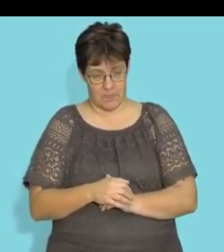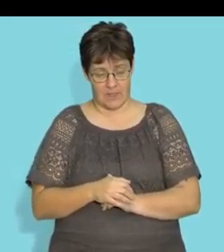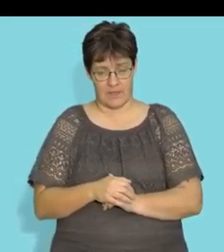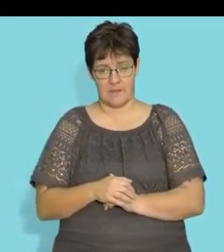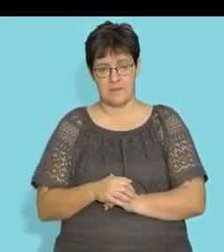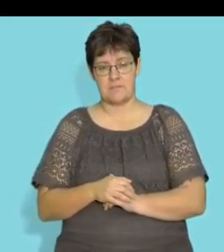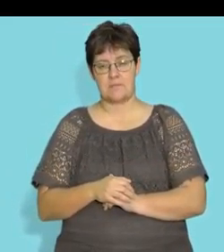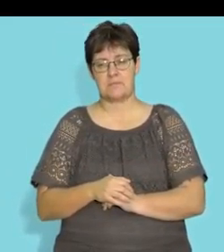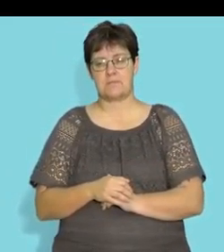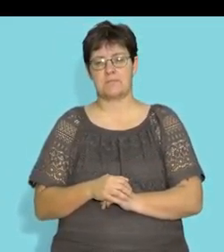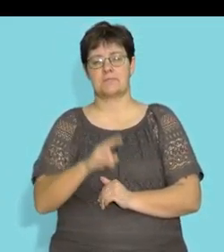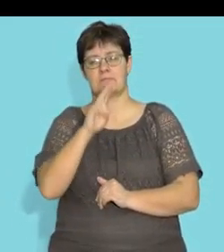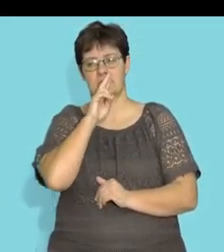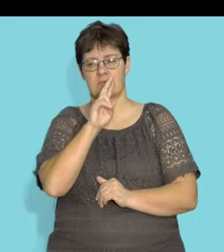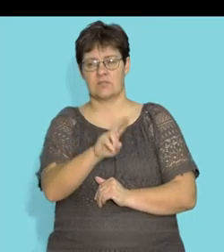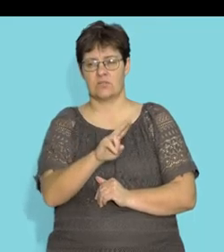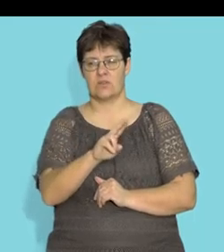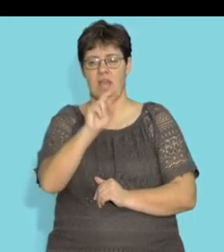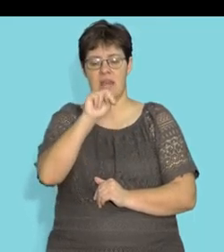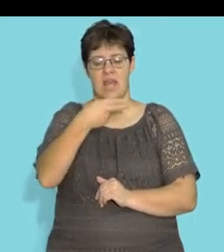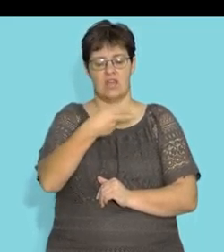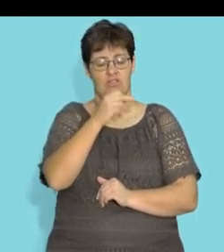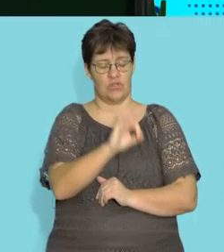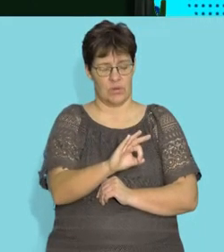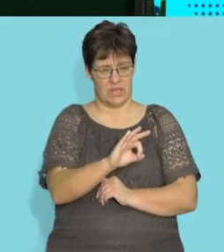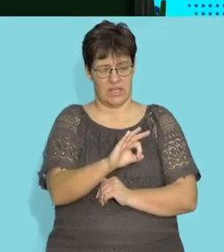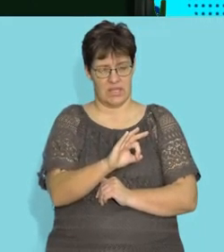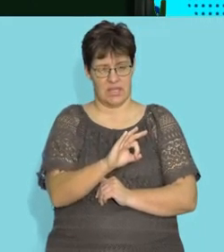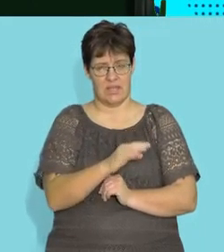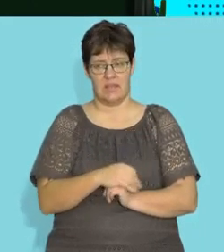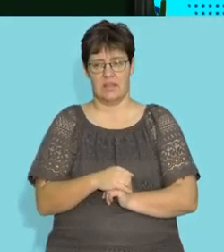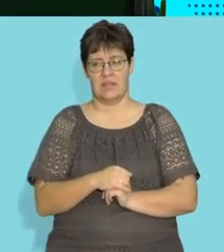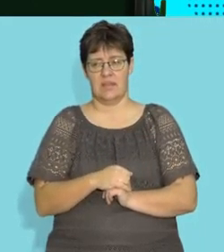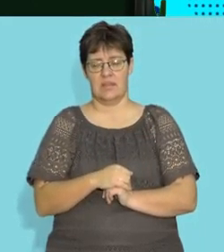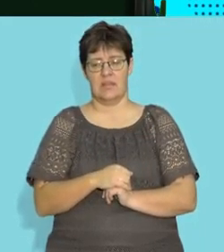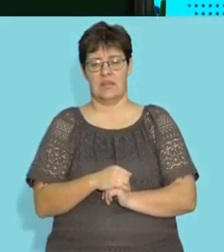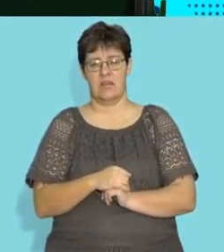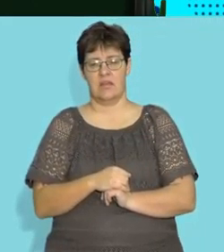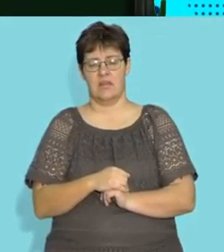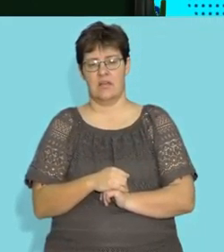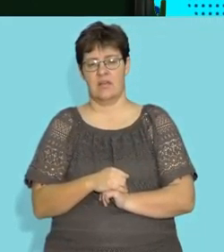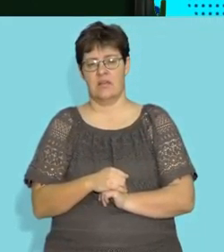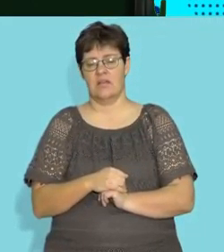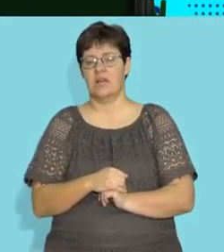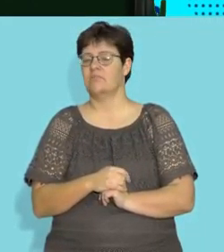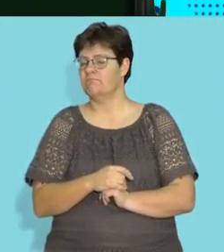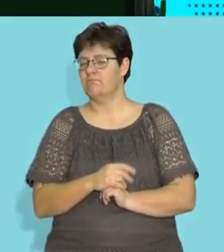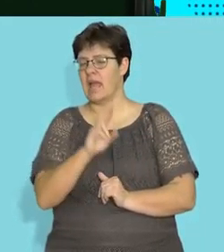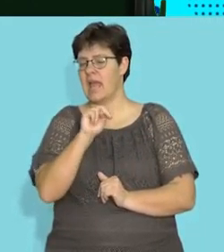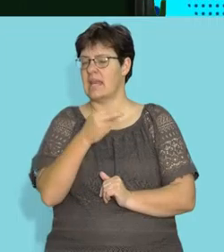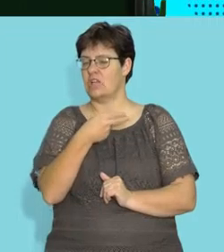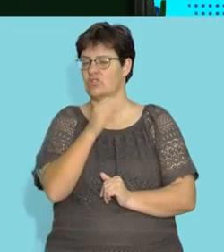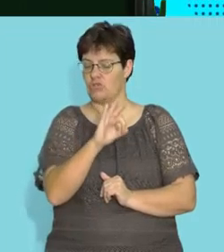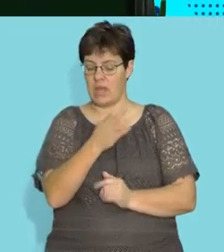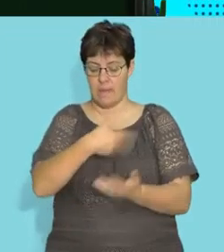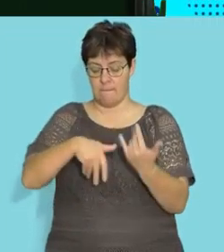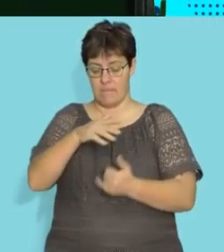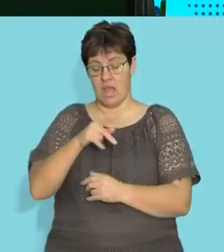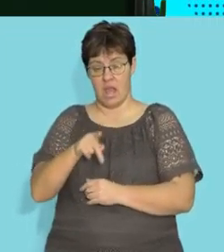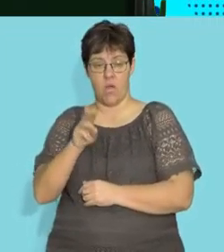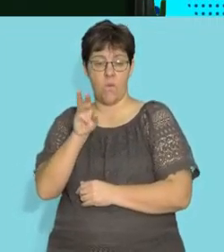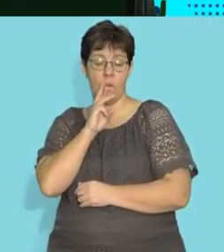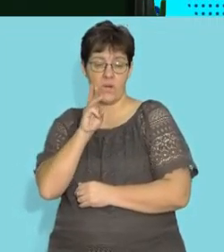the reverse reaction, that conjugate acid will now again transfer the proton to the chloride